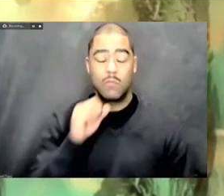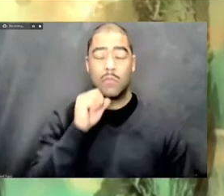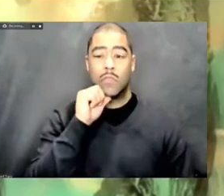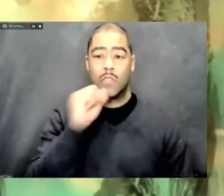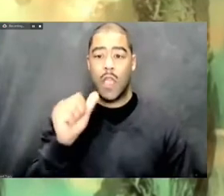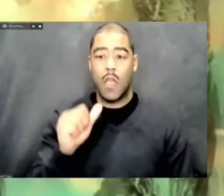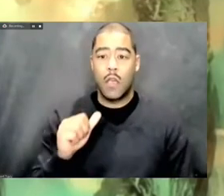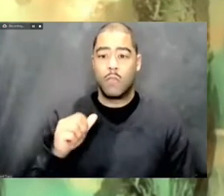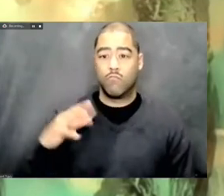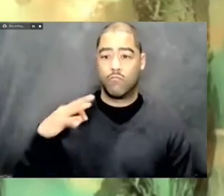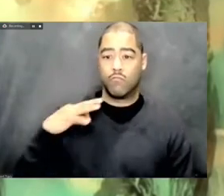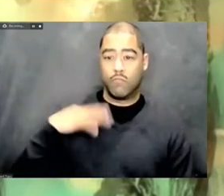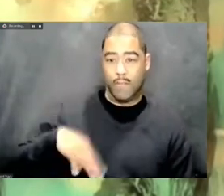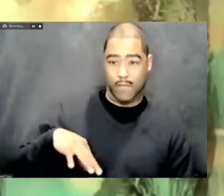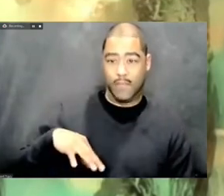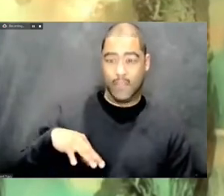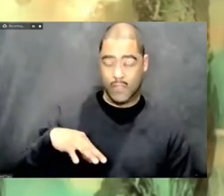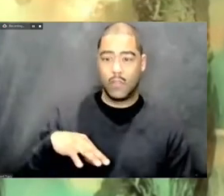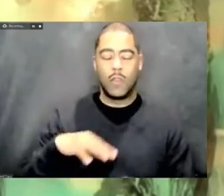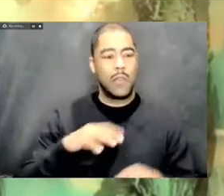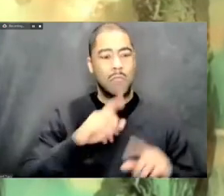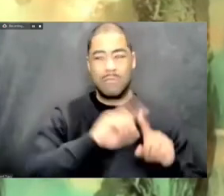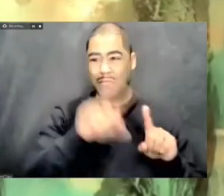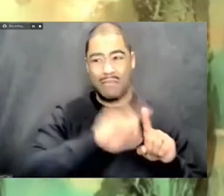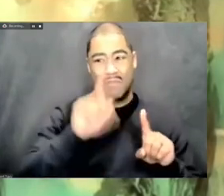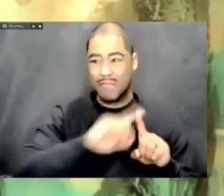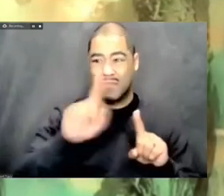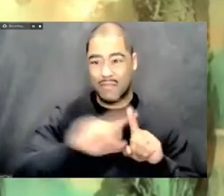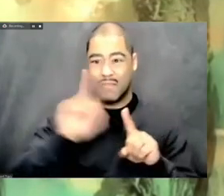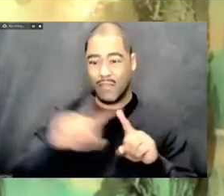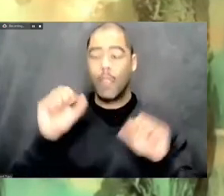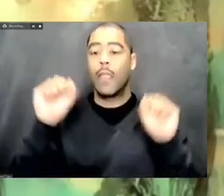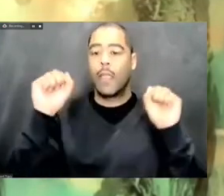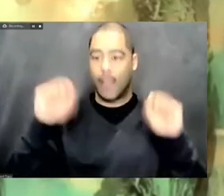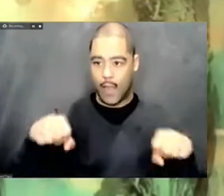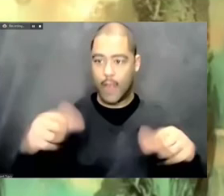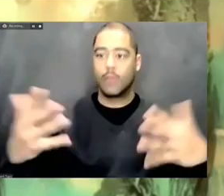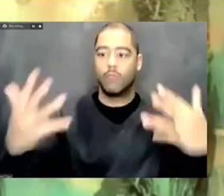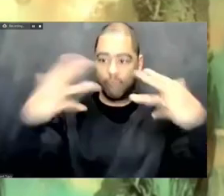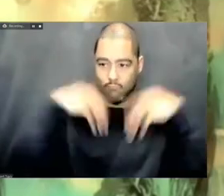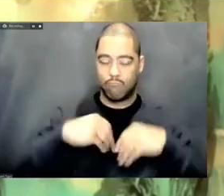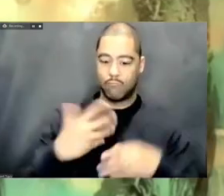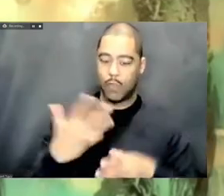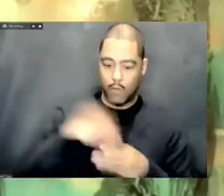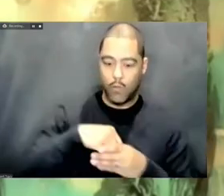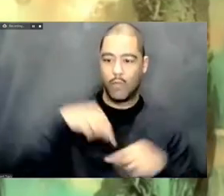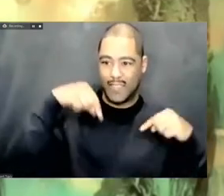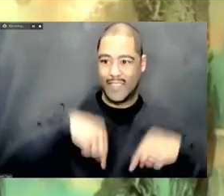can participate in Poetry Out Loud. So please check out our website,